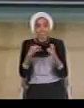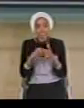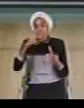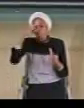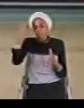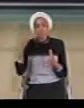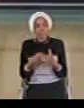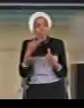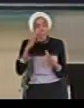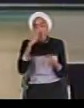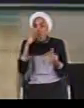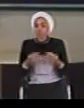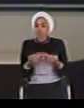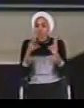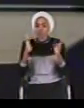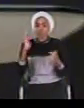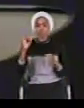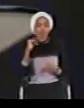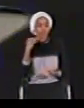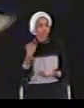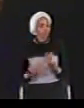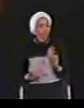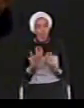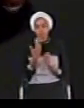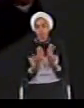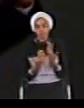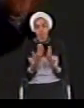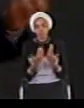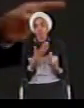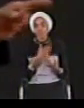be revealed by fire,